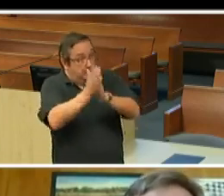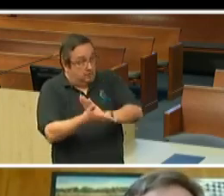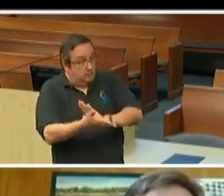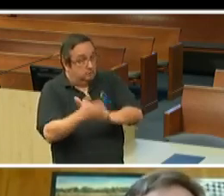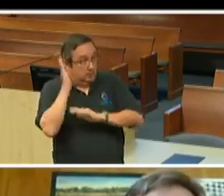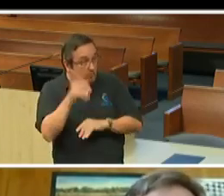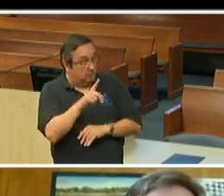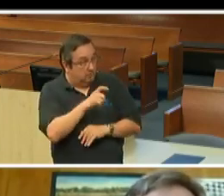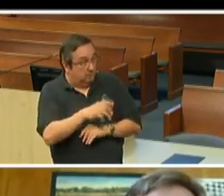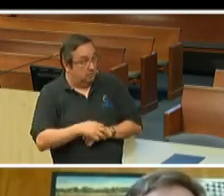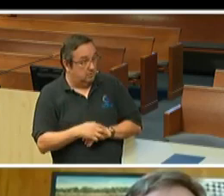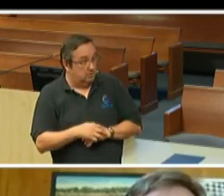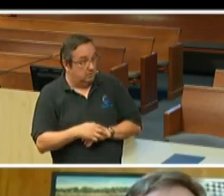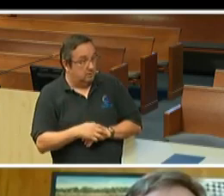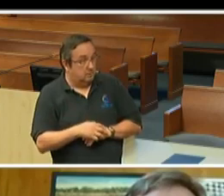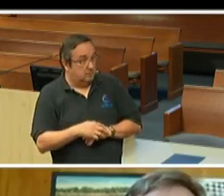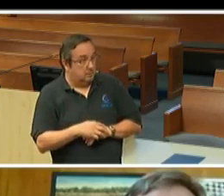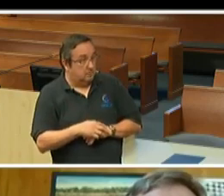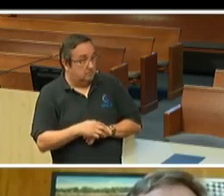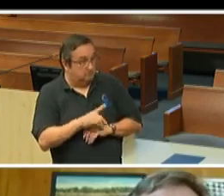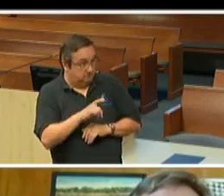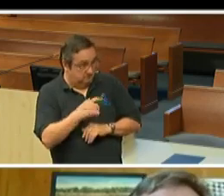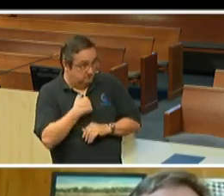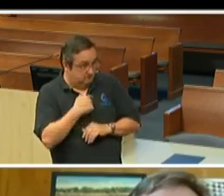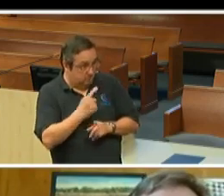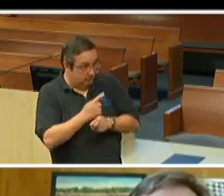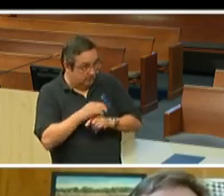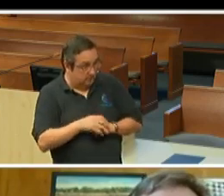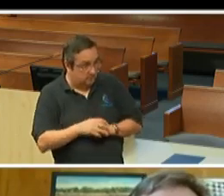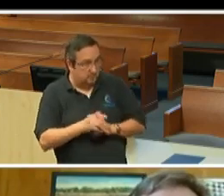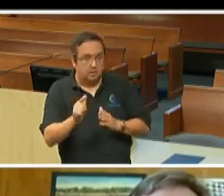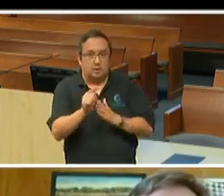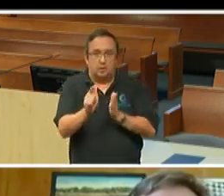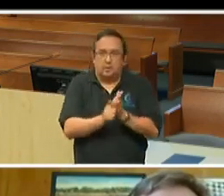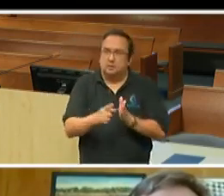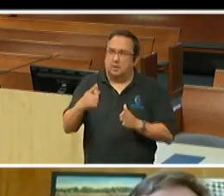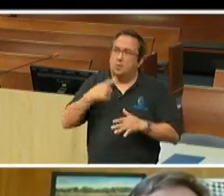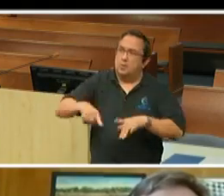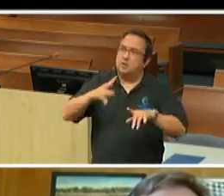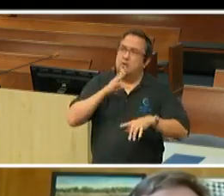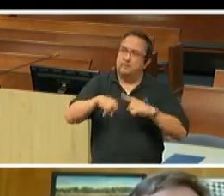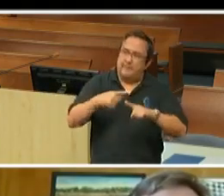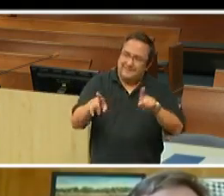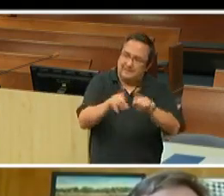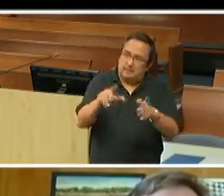do. Is that correct? I'm certain we're all talking from the same document.